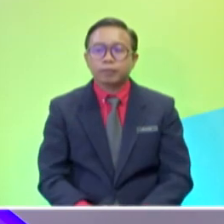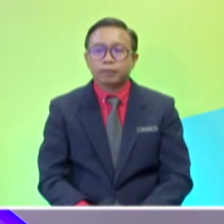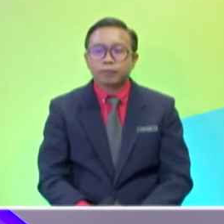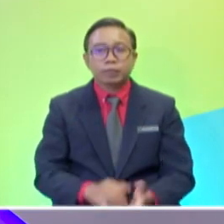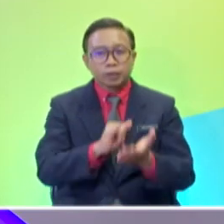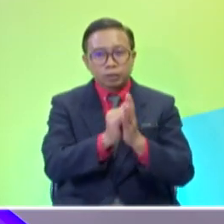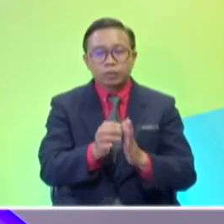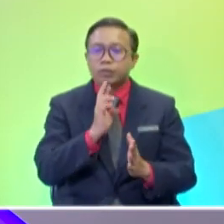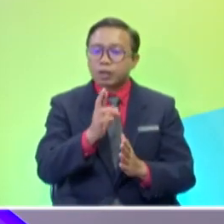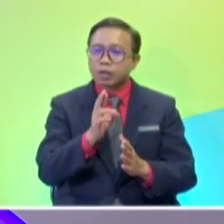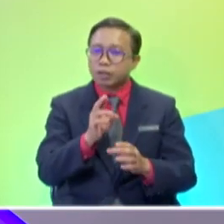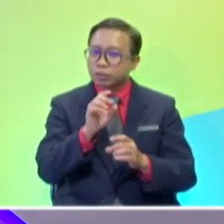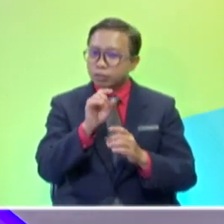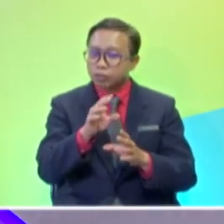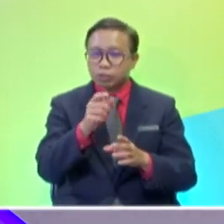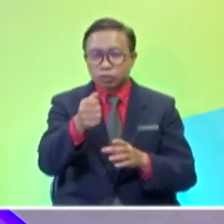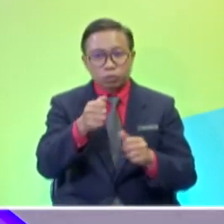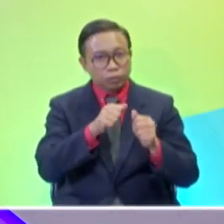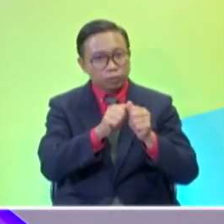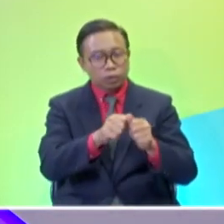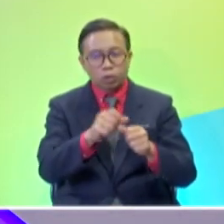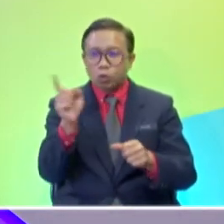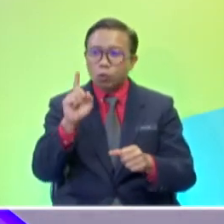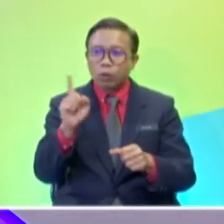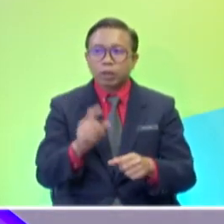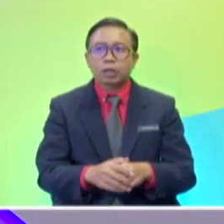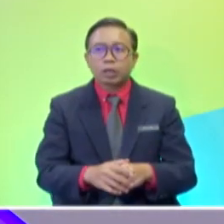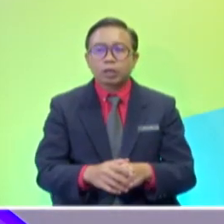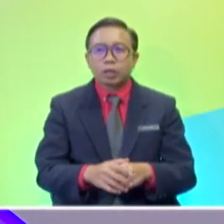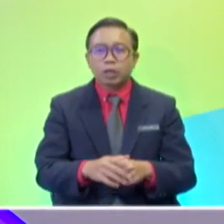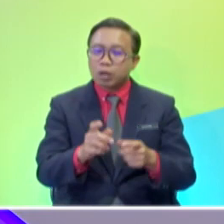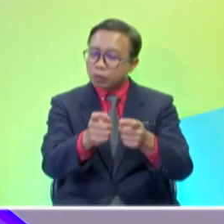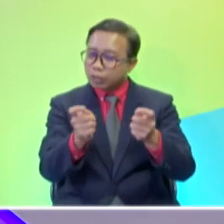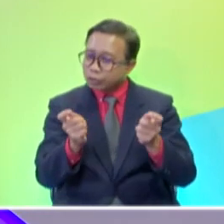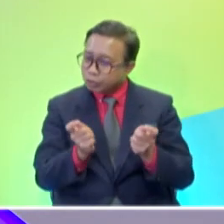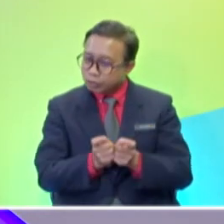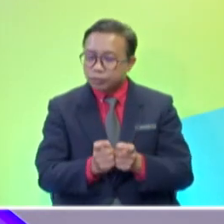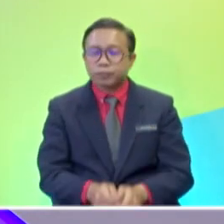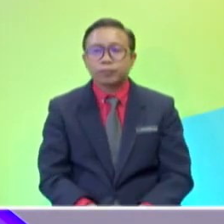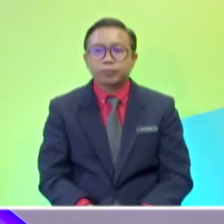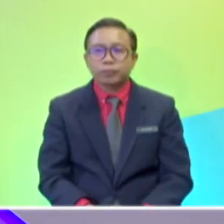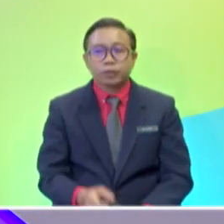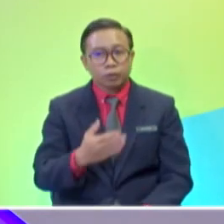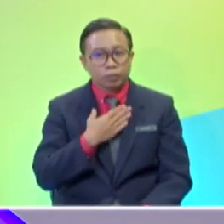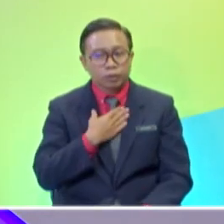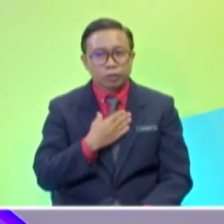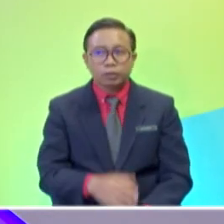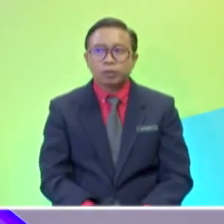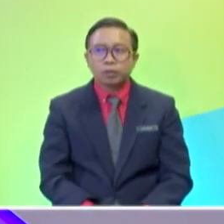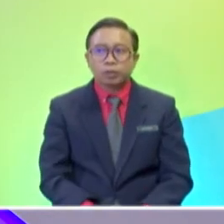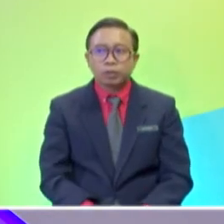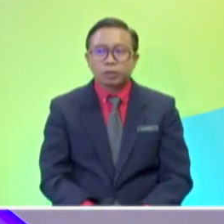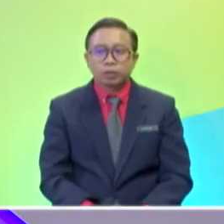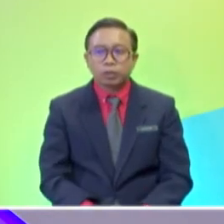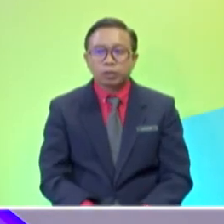are instructions that you need to follow. So, where? Think of a location. All right. For me, I want to go. I